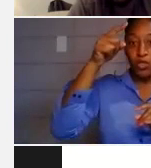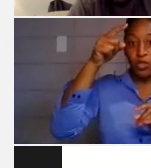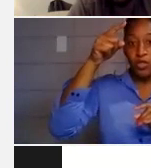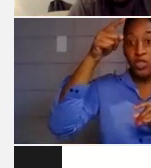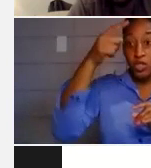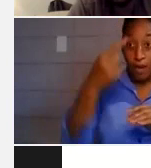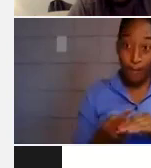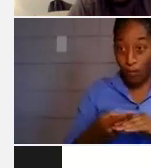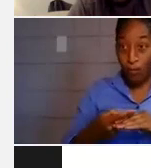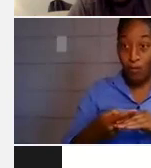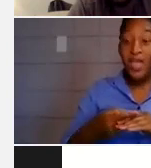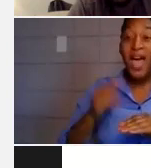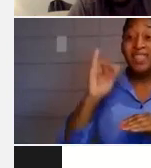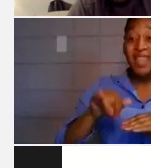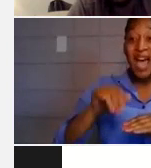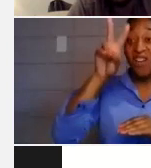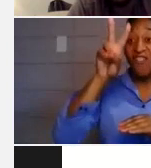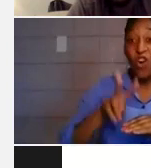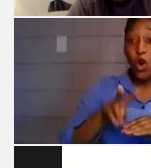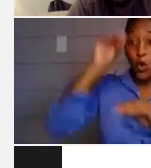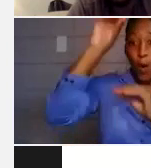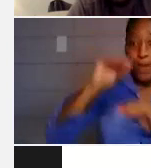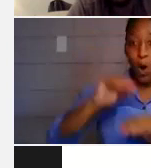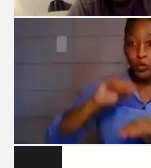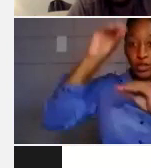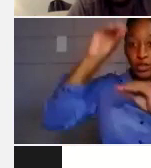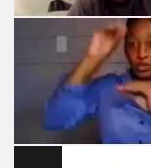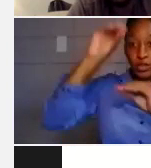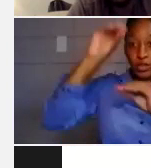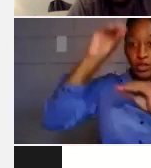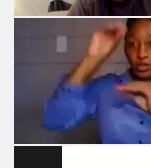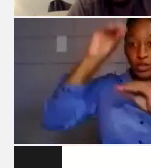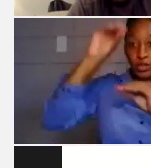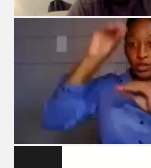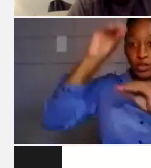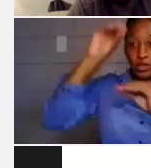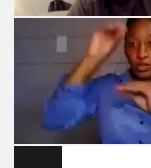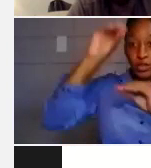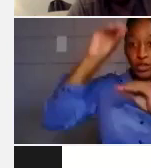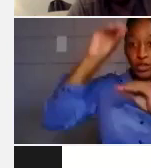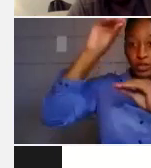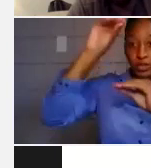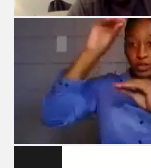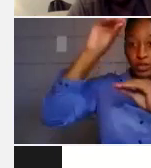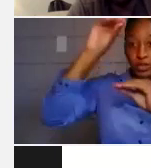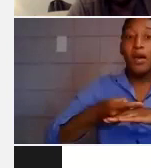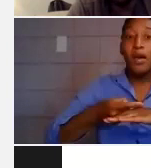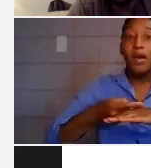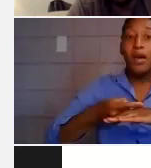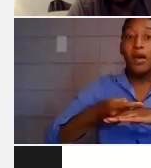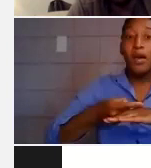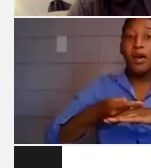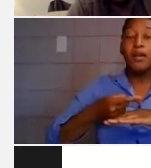So for the projectile, when you want to analyze the vertical motion, go pull out your free